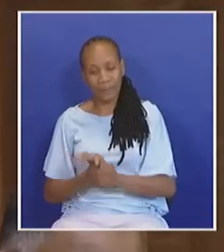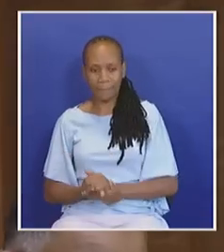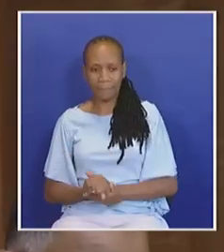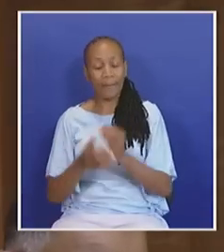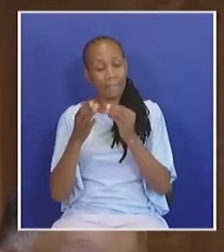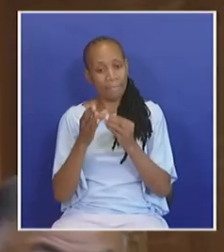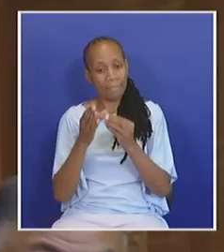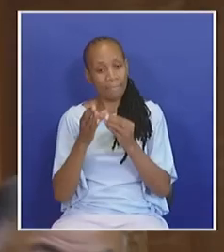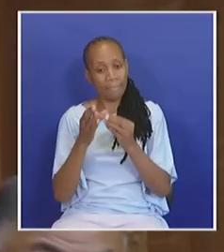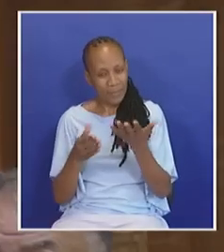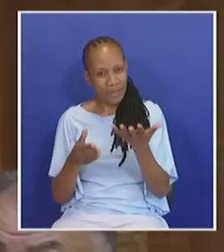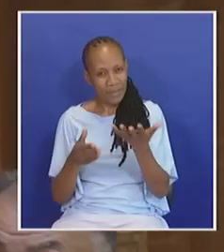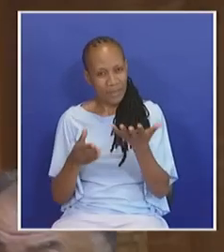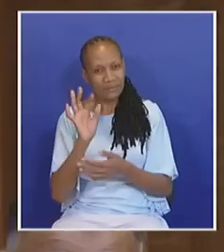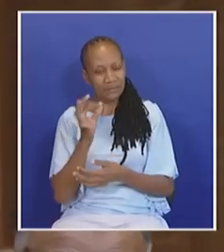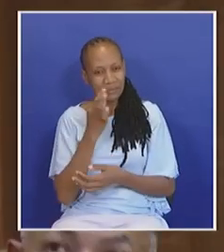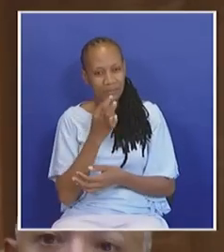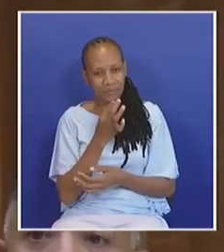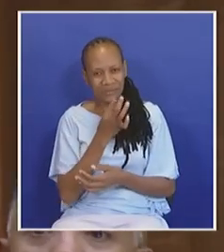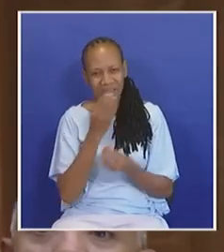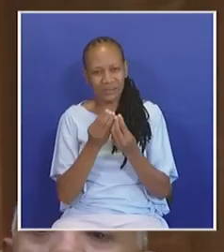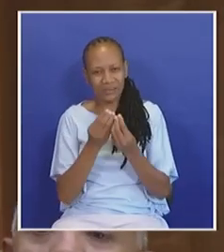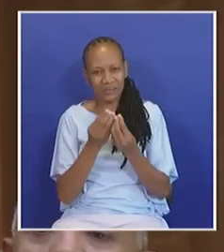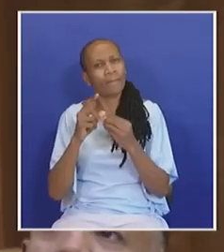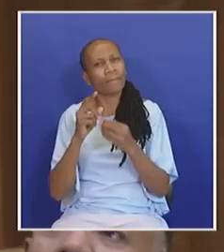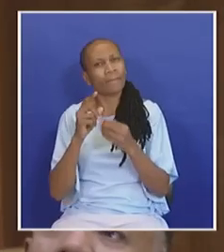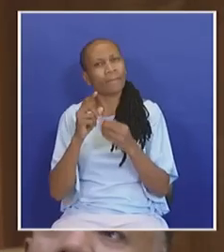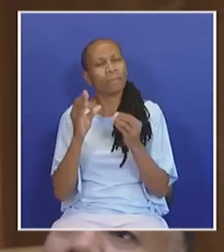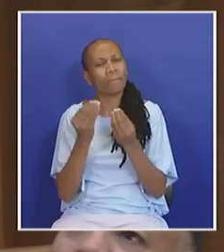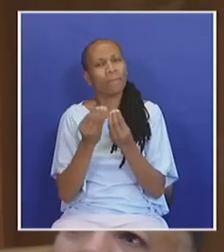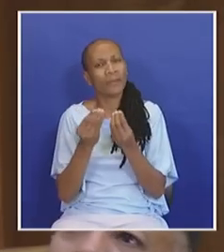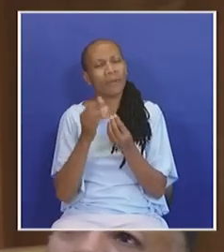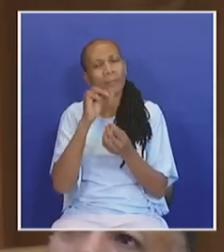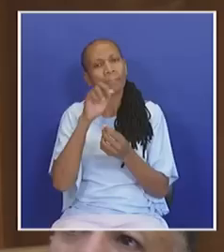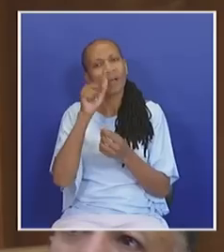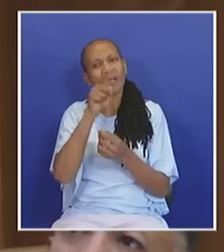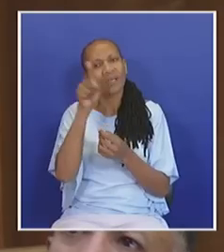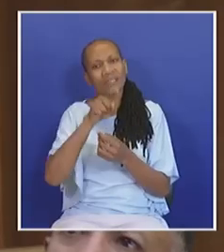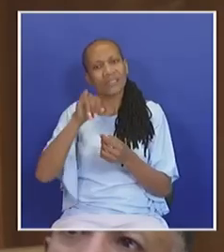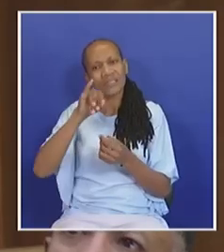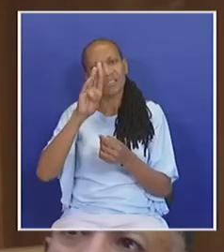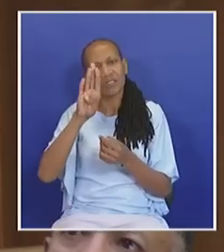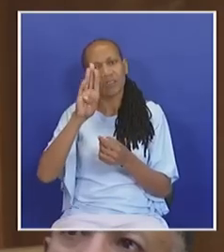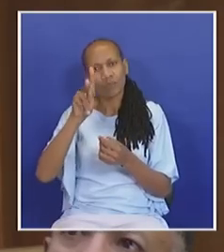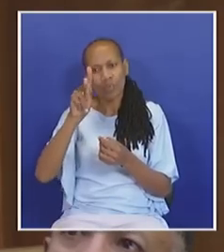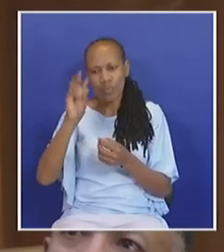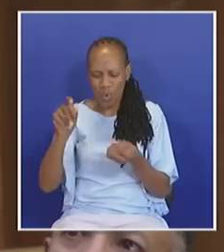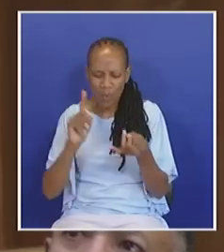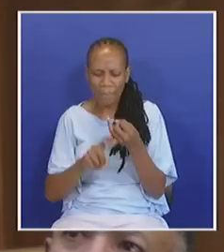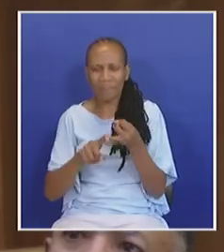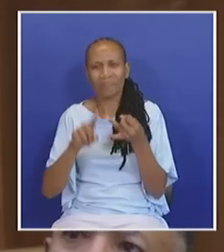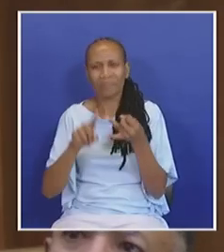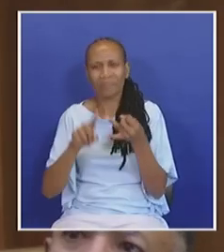about previous leader, Honorable Mazabuku, as well as the assumptions about Honorable